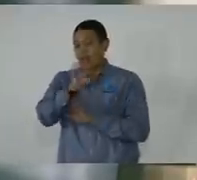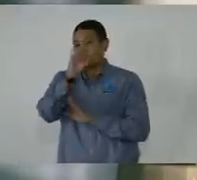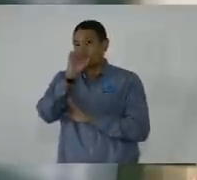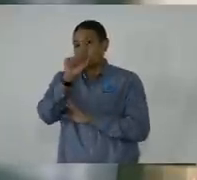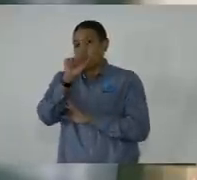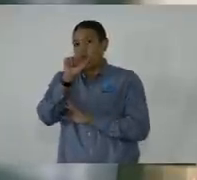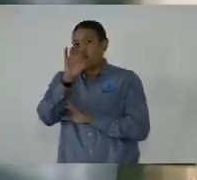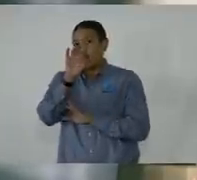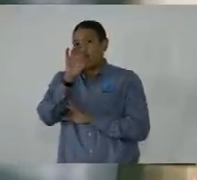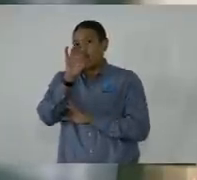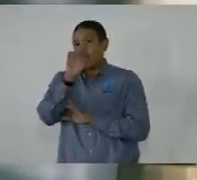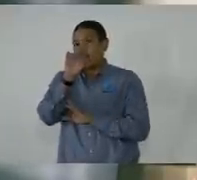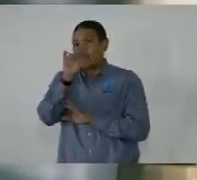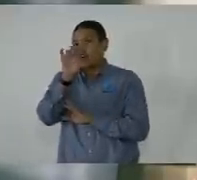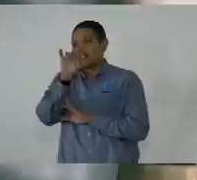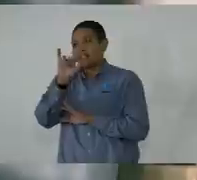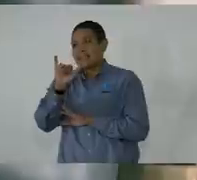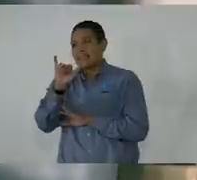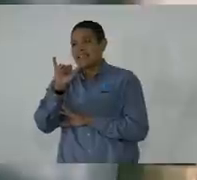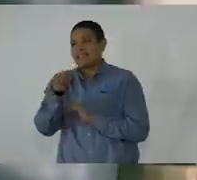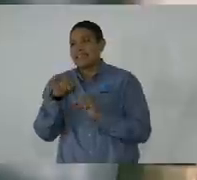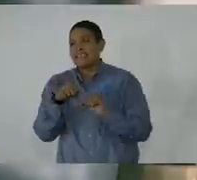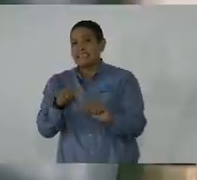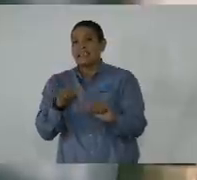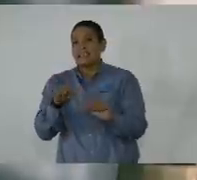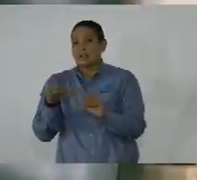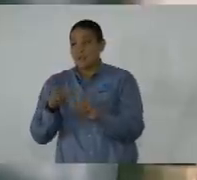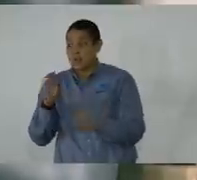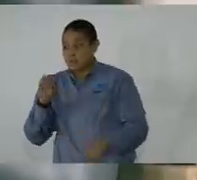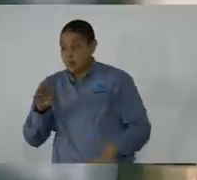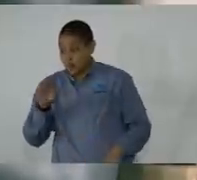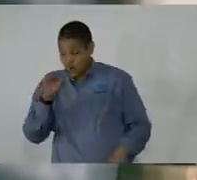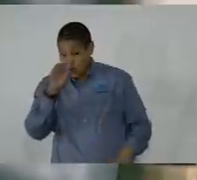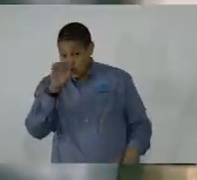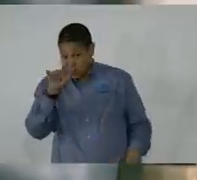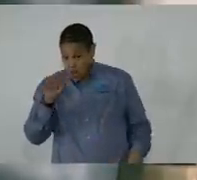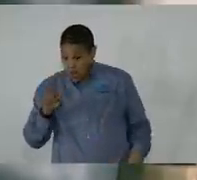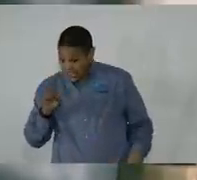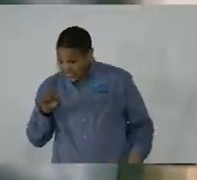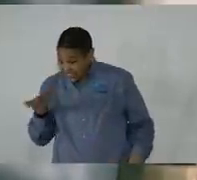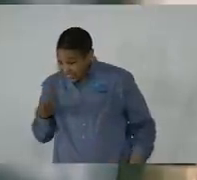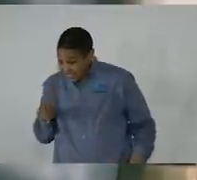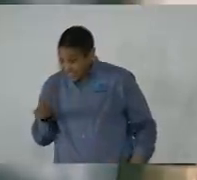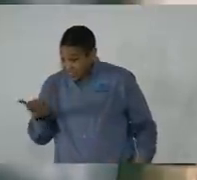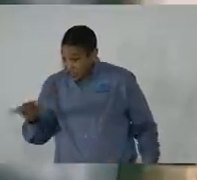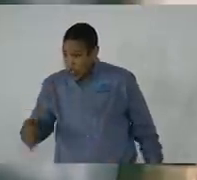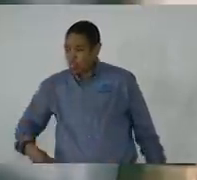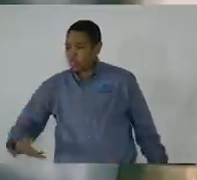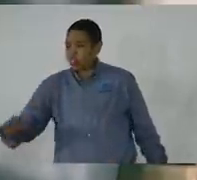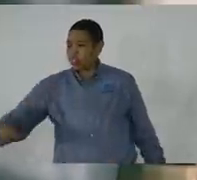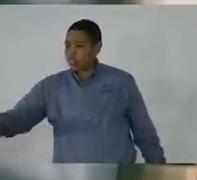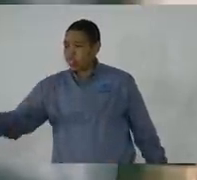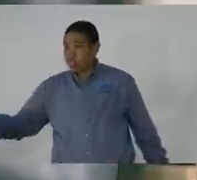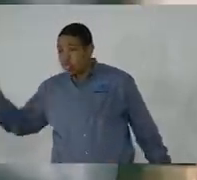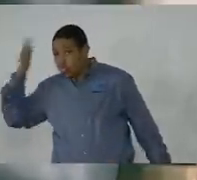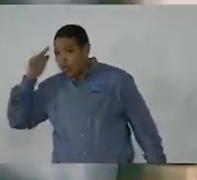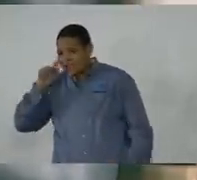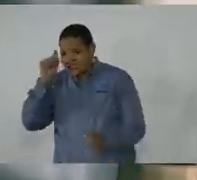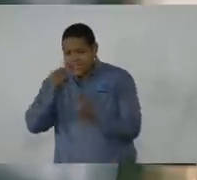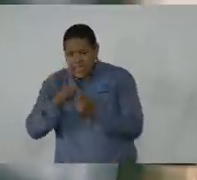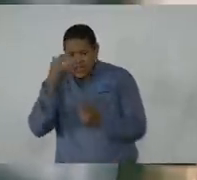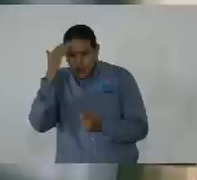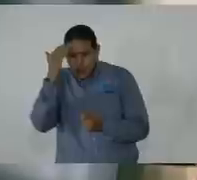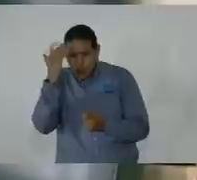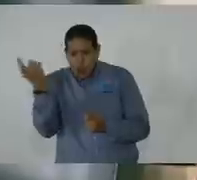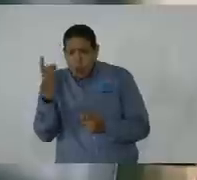seeds, so that when we put soil in seed, we're not just scattering, but we are being precise in knowing what